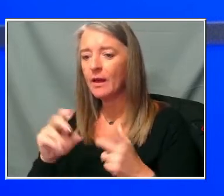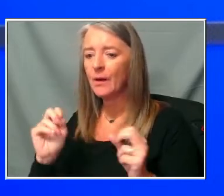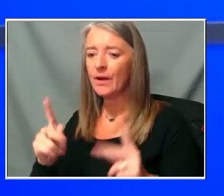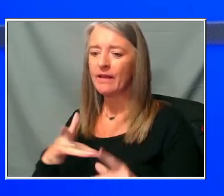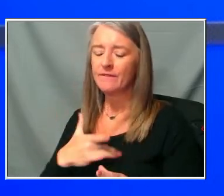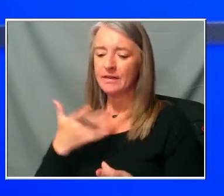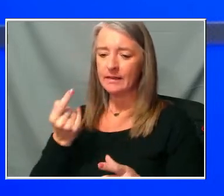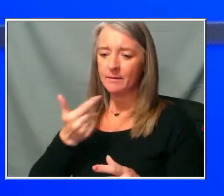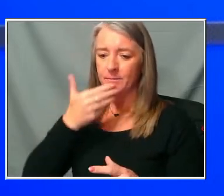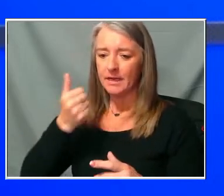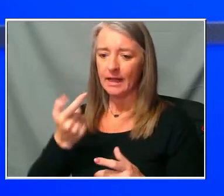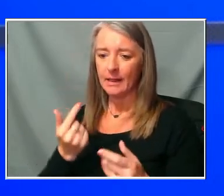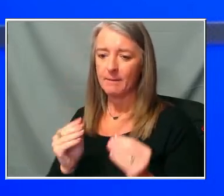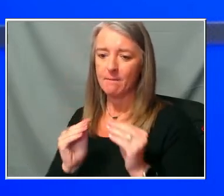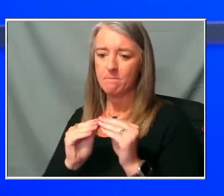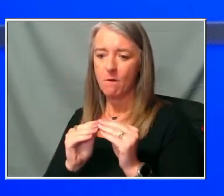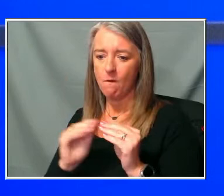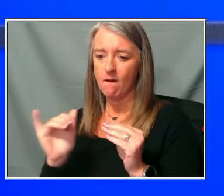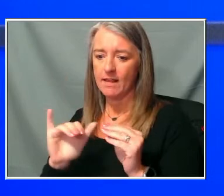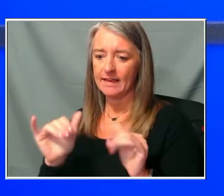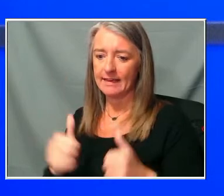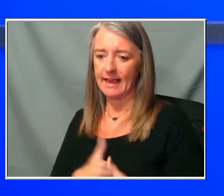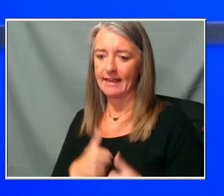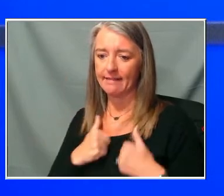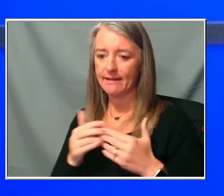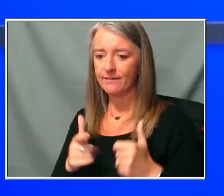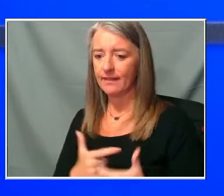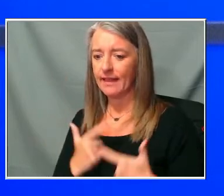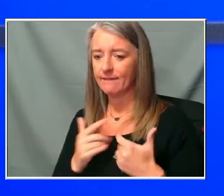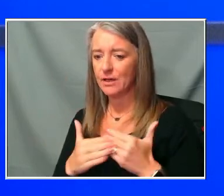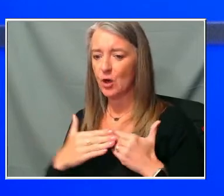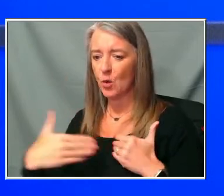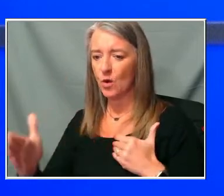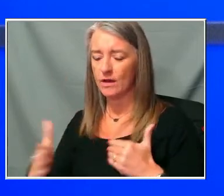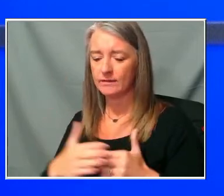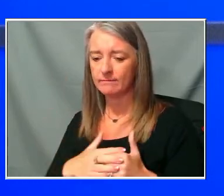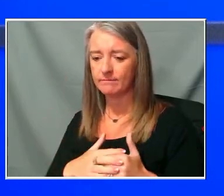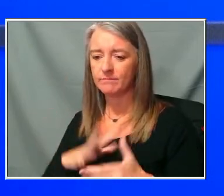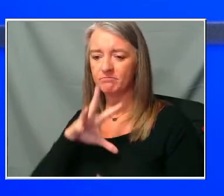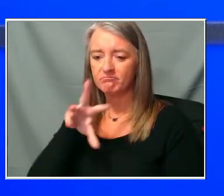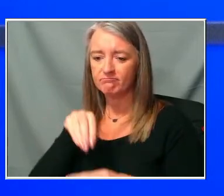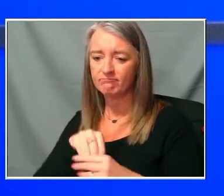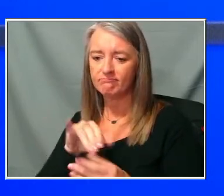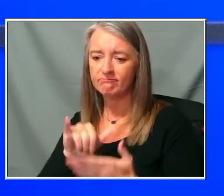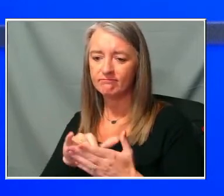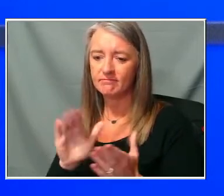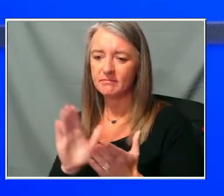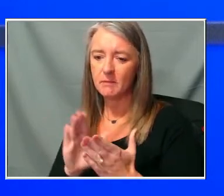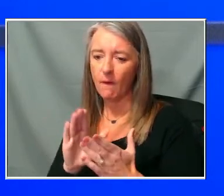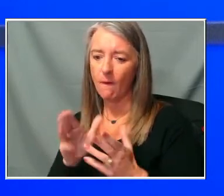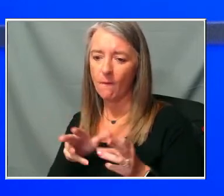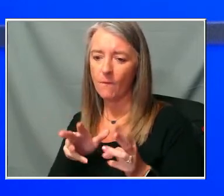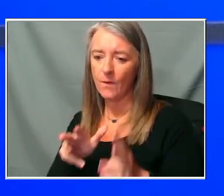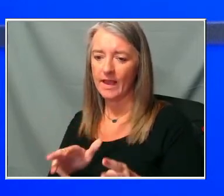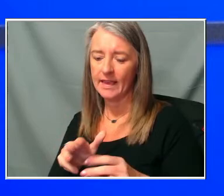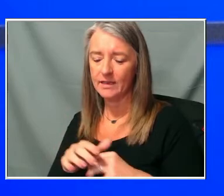better. I feel a little more like I can live life and go on. So being a part of that in just a small way,